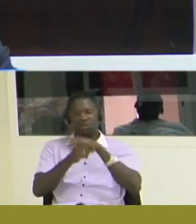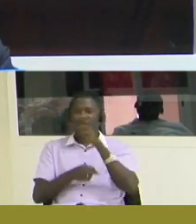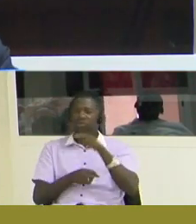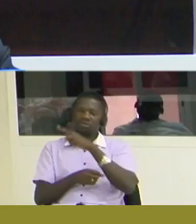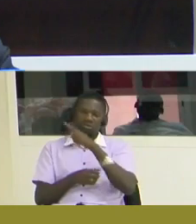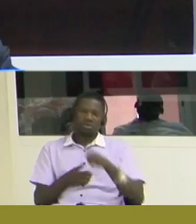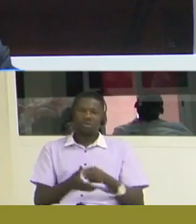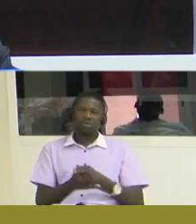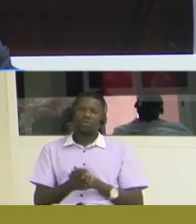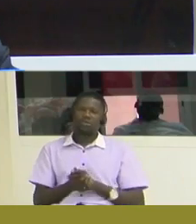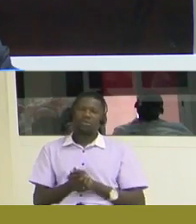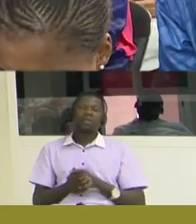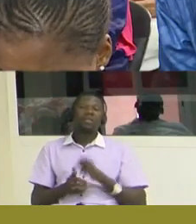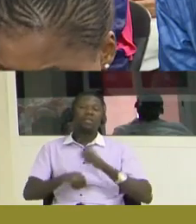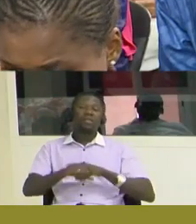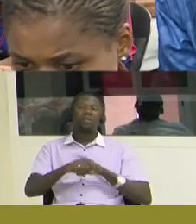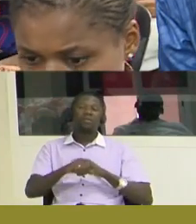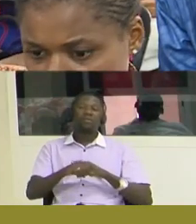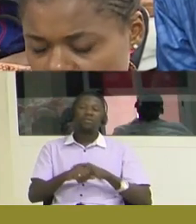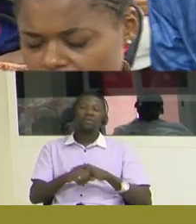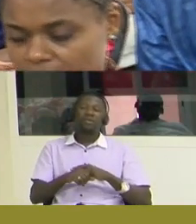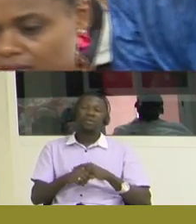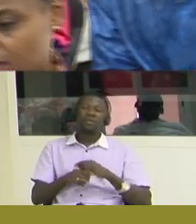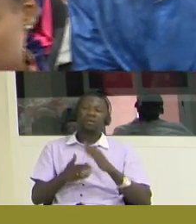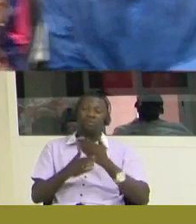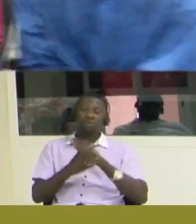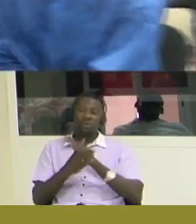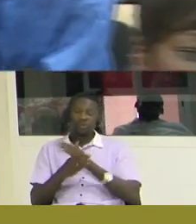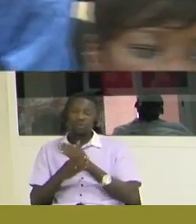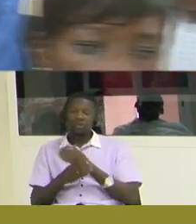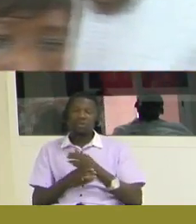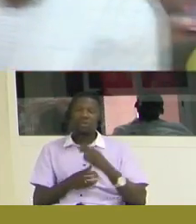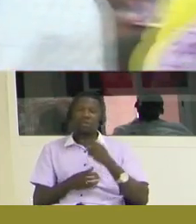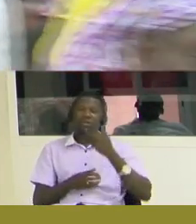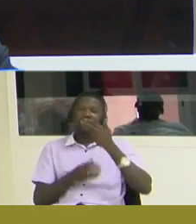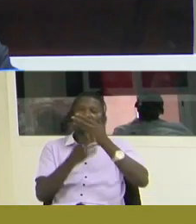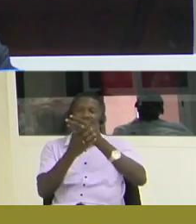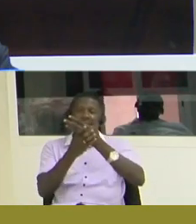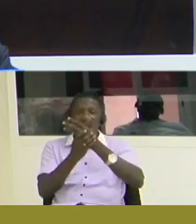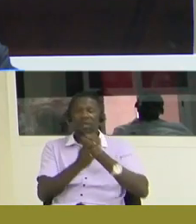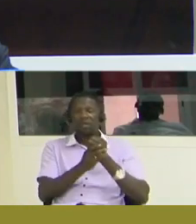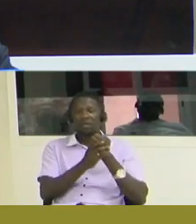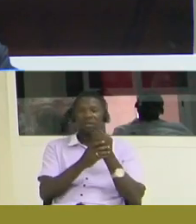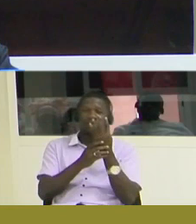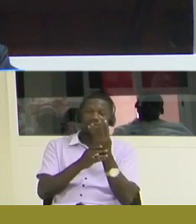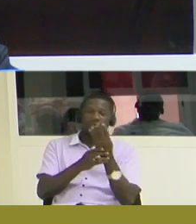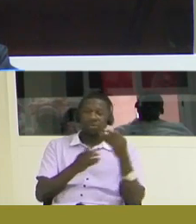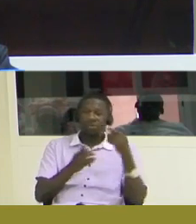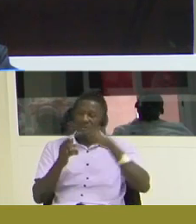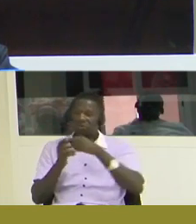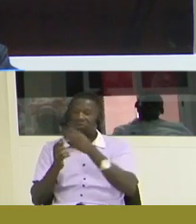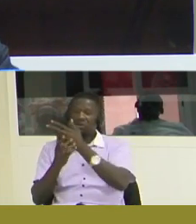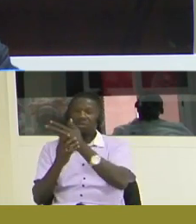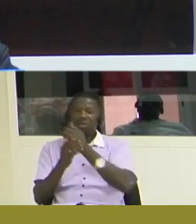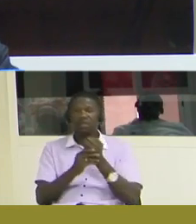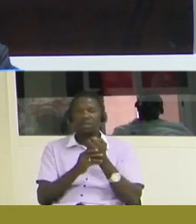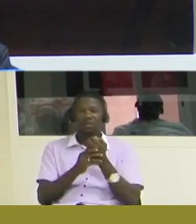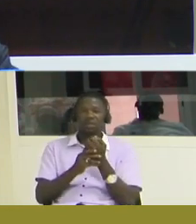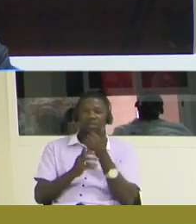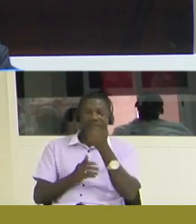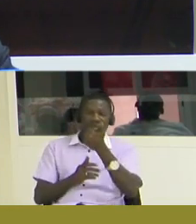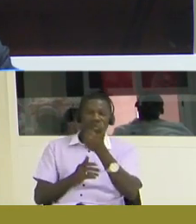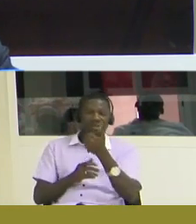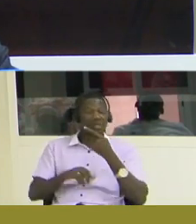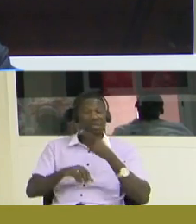the the the security situation of the country was extremely tense sometimes